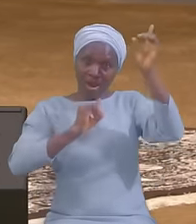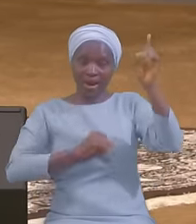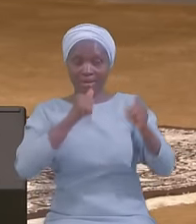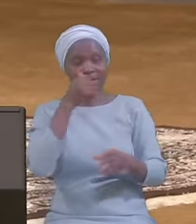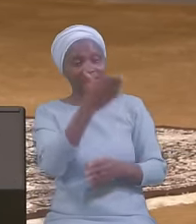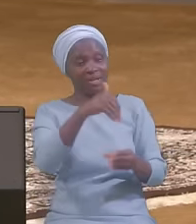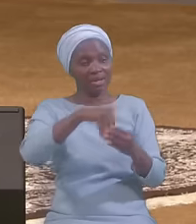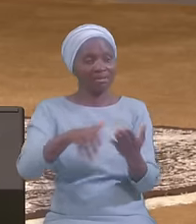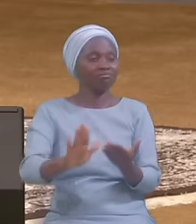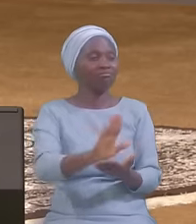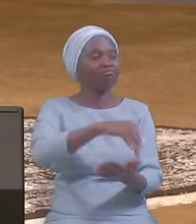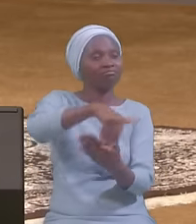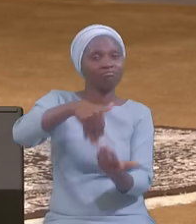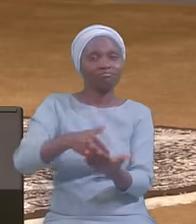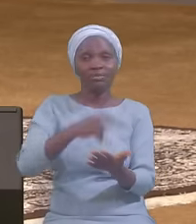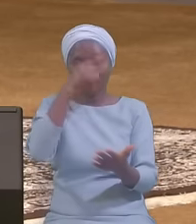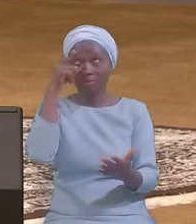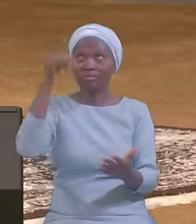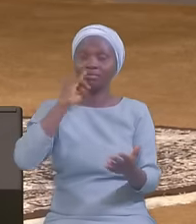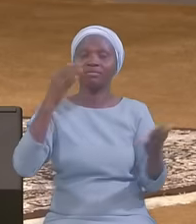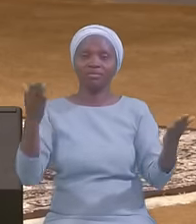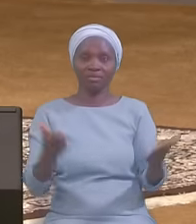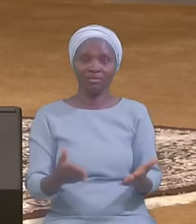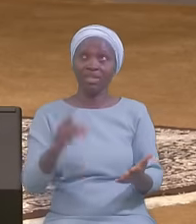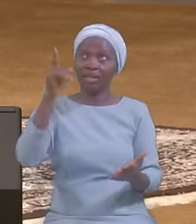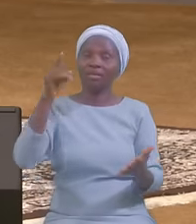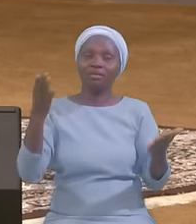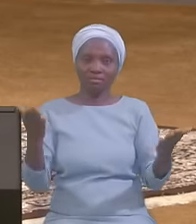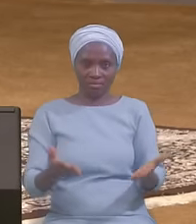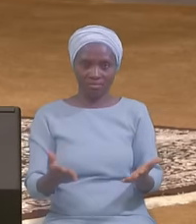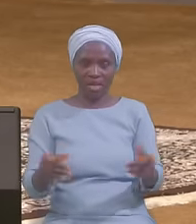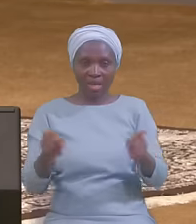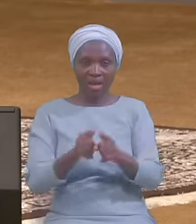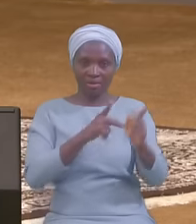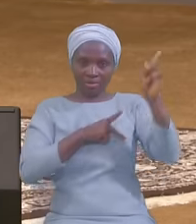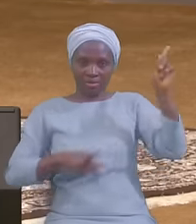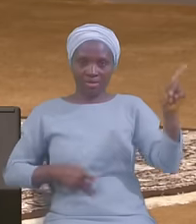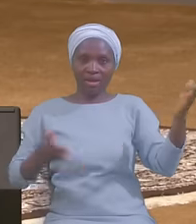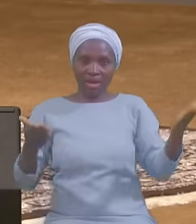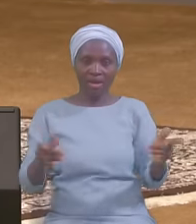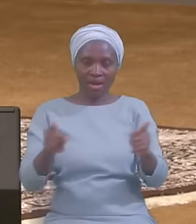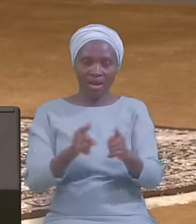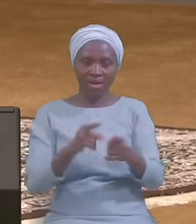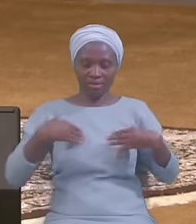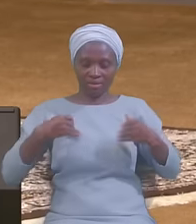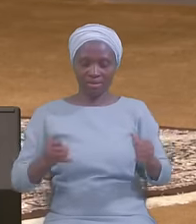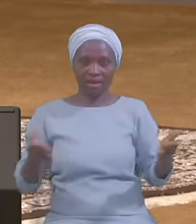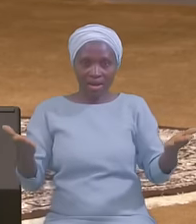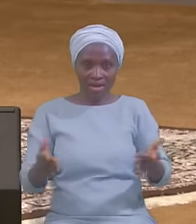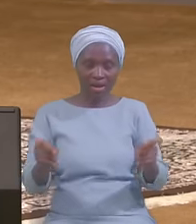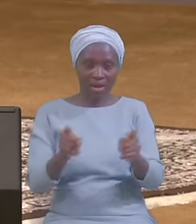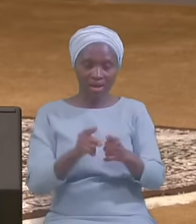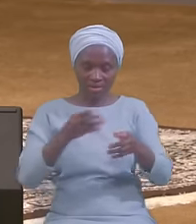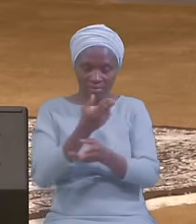here, he is here as king, he's here as healer, He is here as Redeemer. He